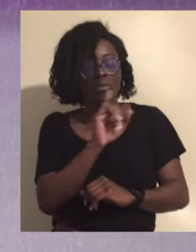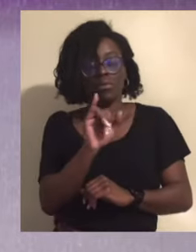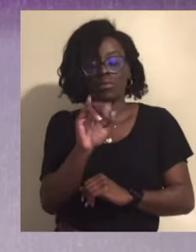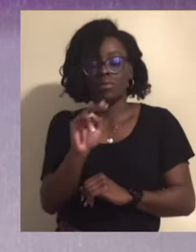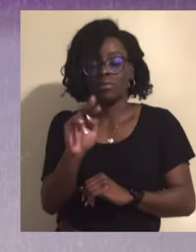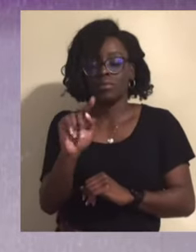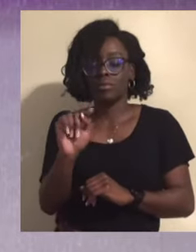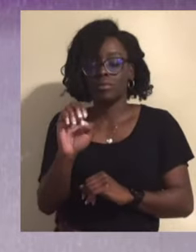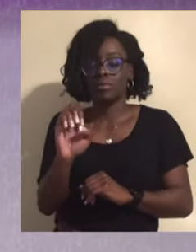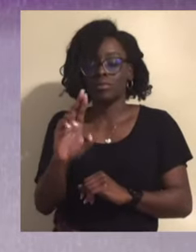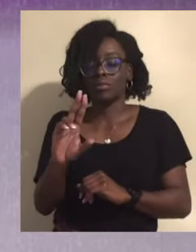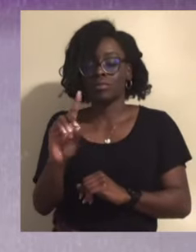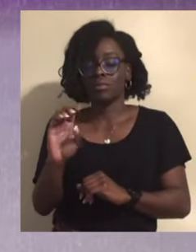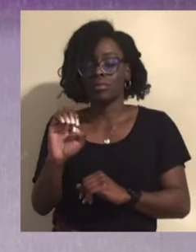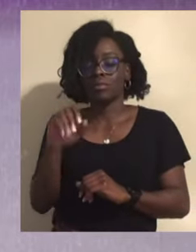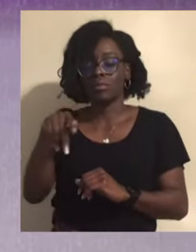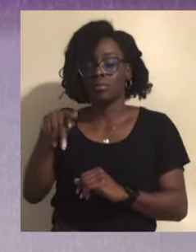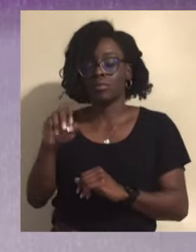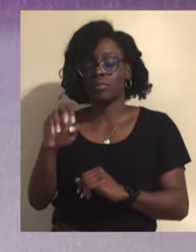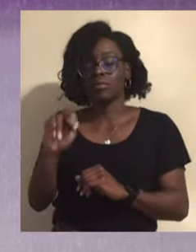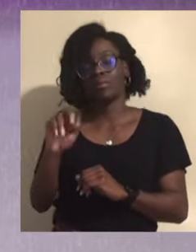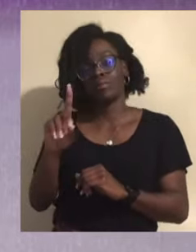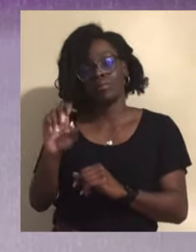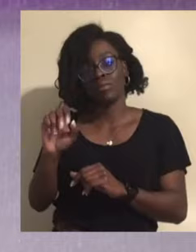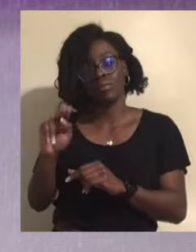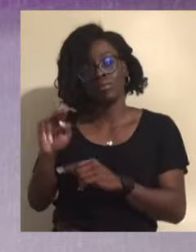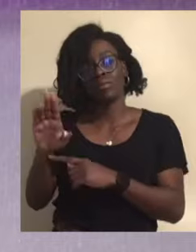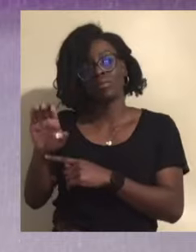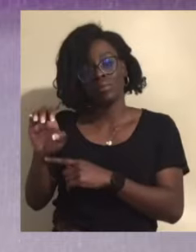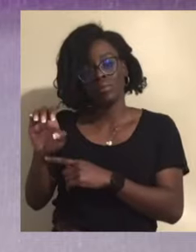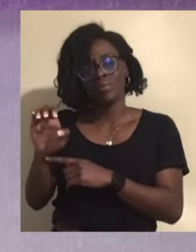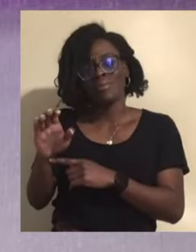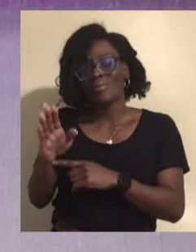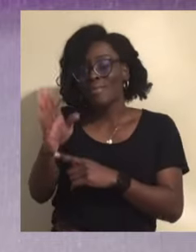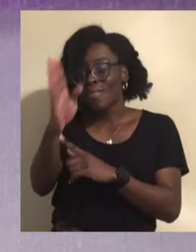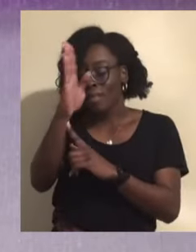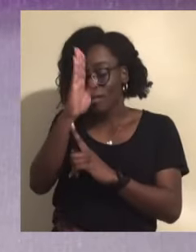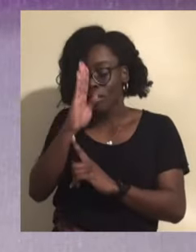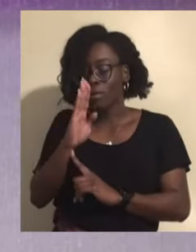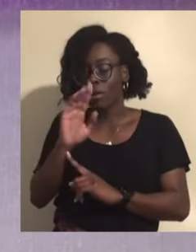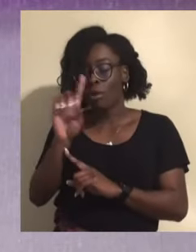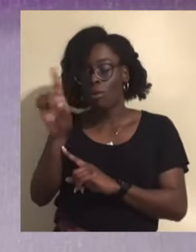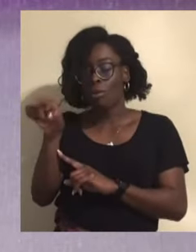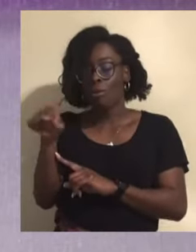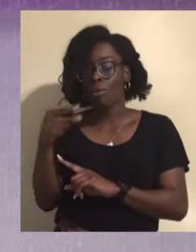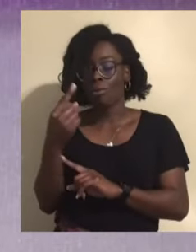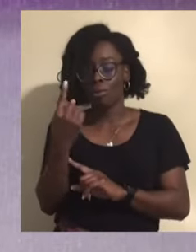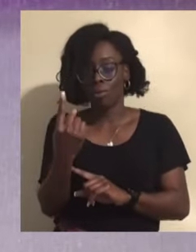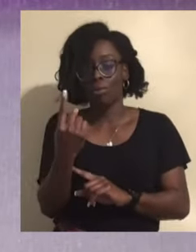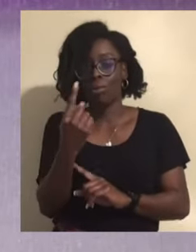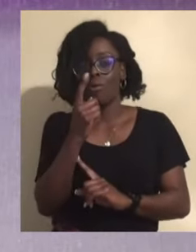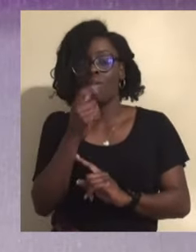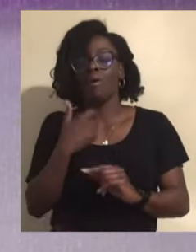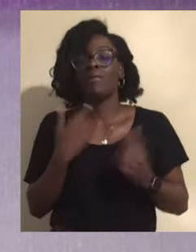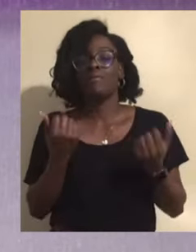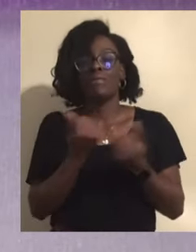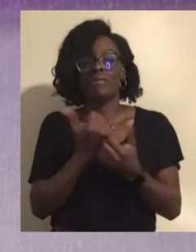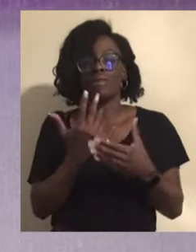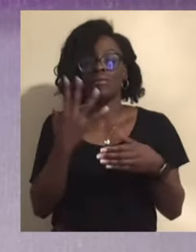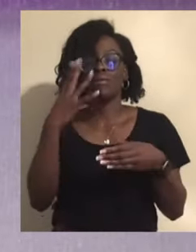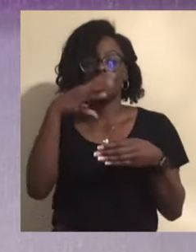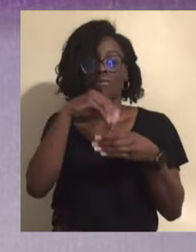God is the only one who has all things within himself. And the Apostle